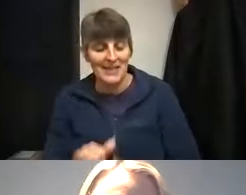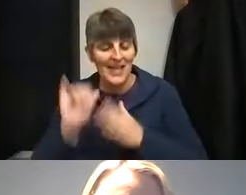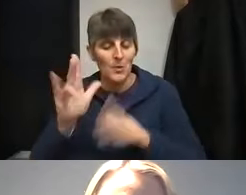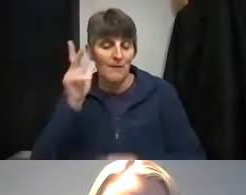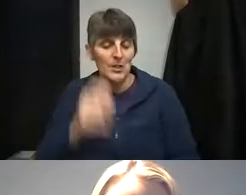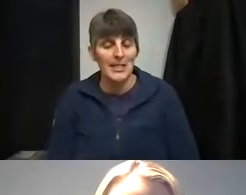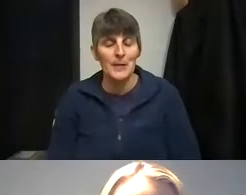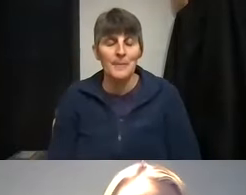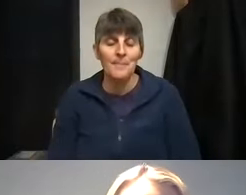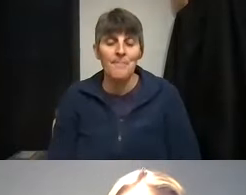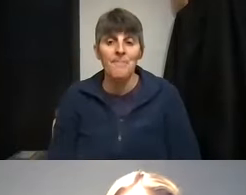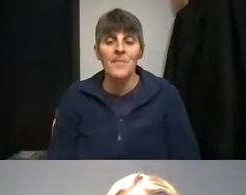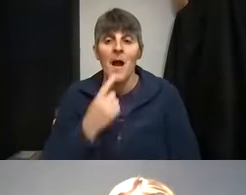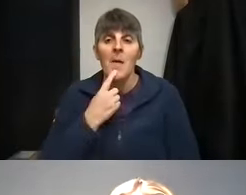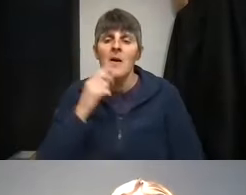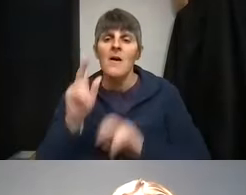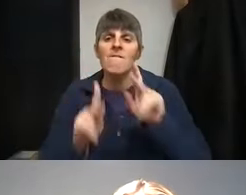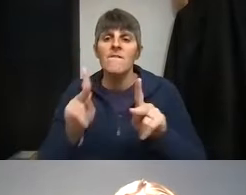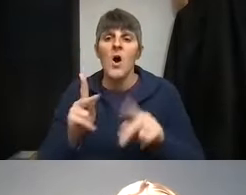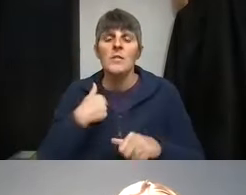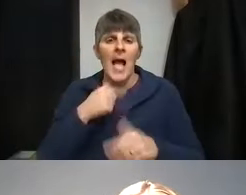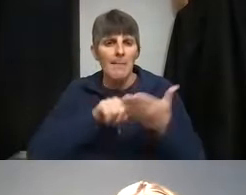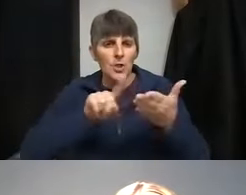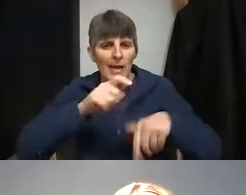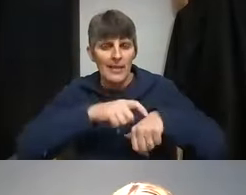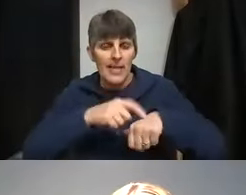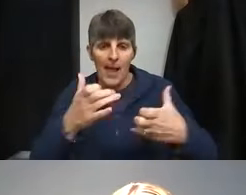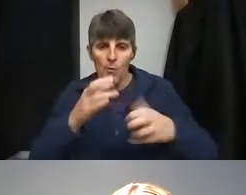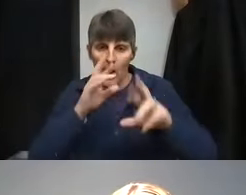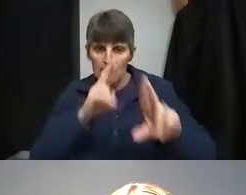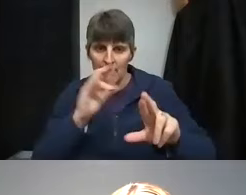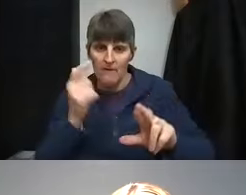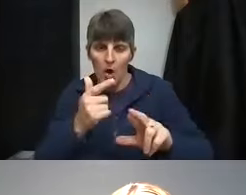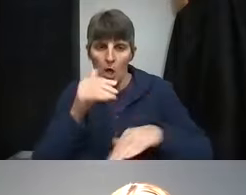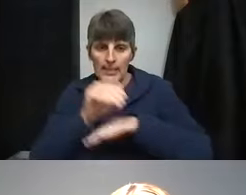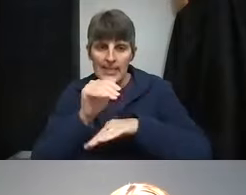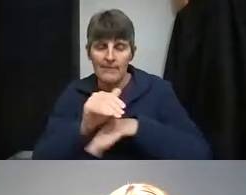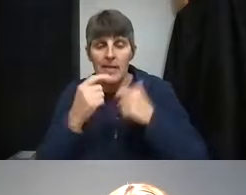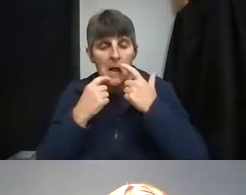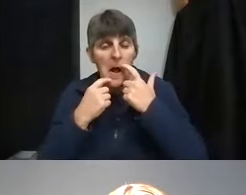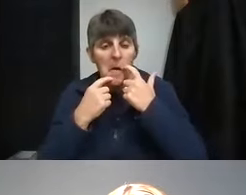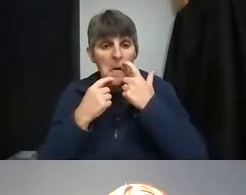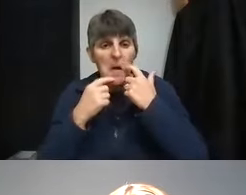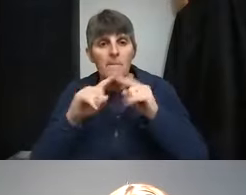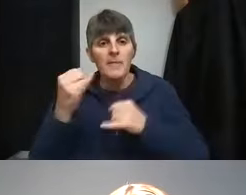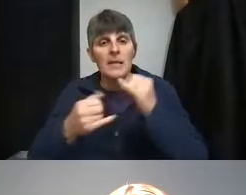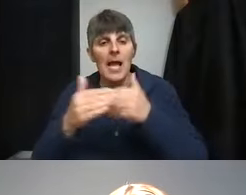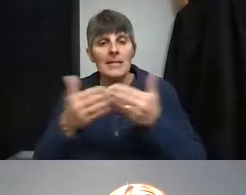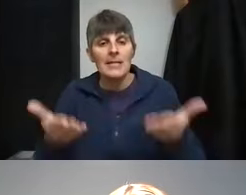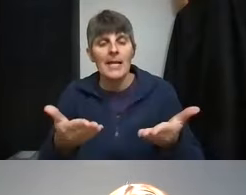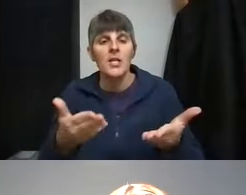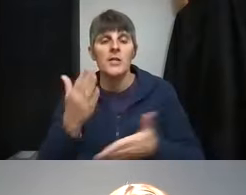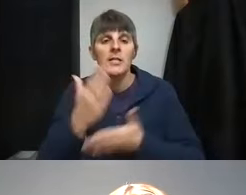hear. Folks, I'm checking the time. I want to be respectful of everyone's evening. But our last slide here is